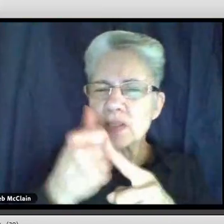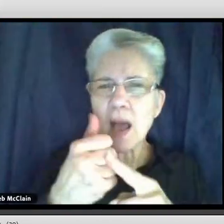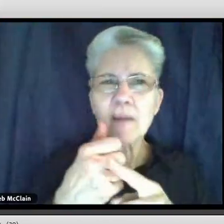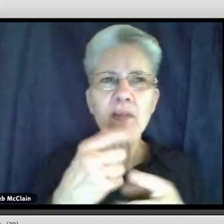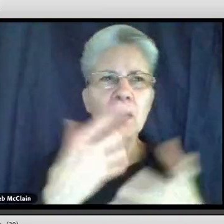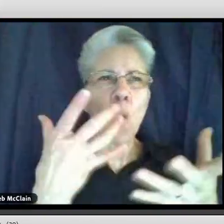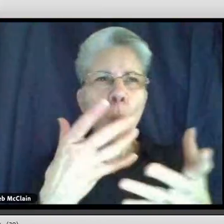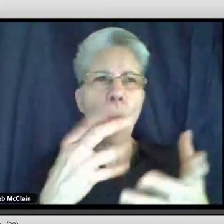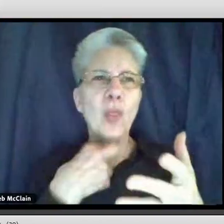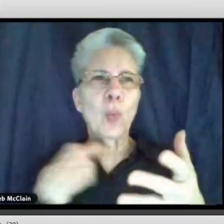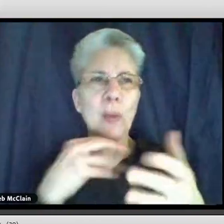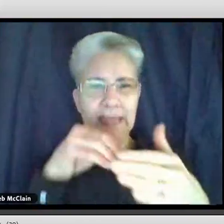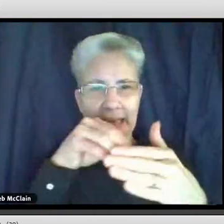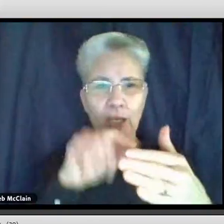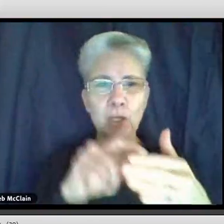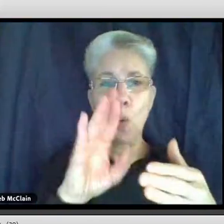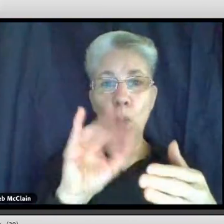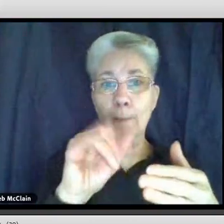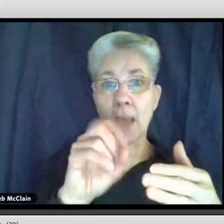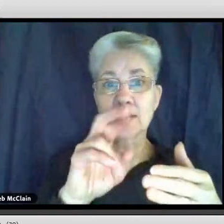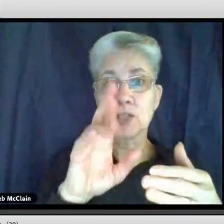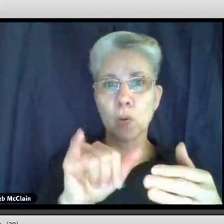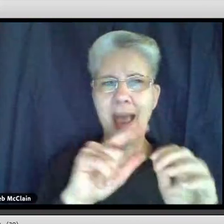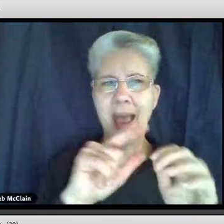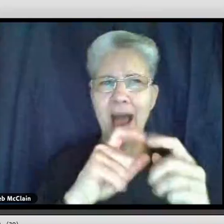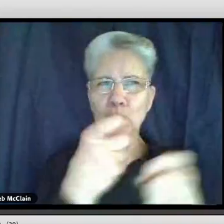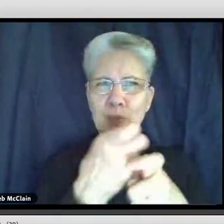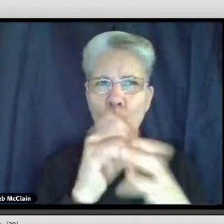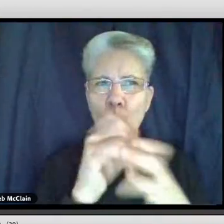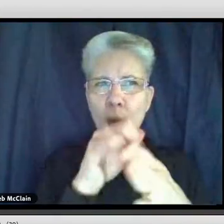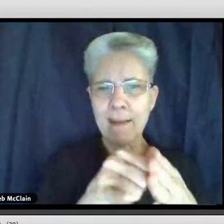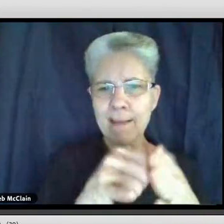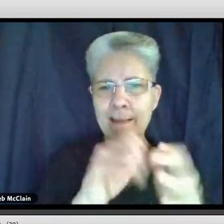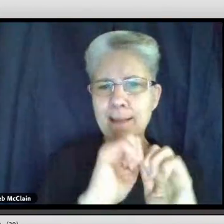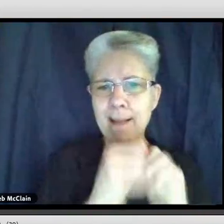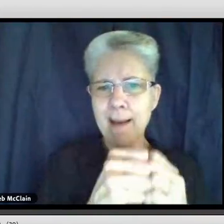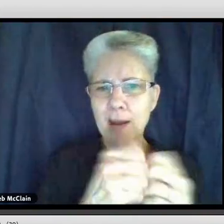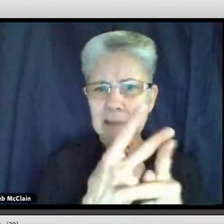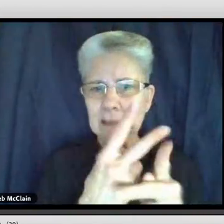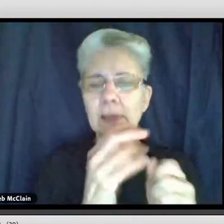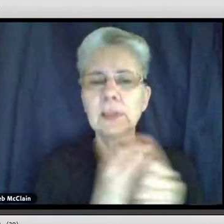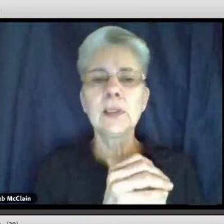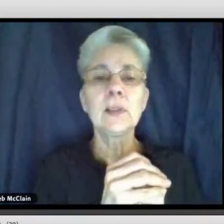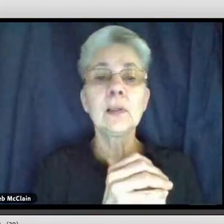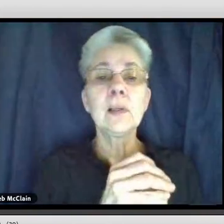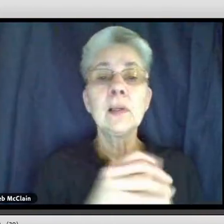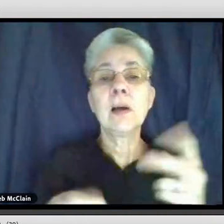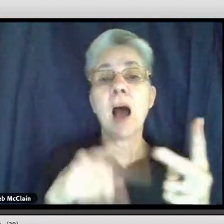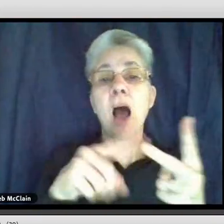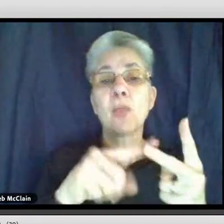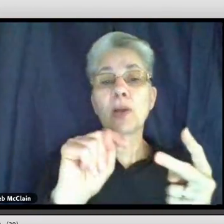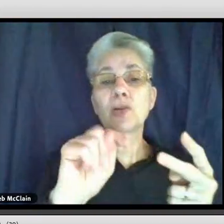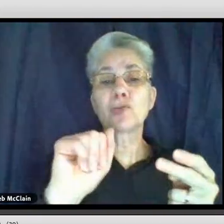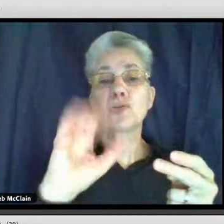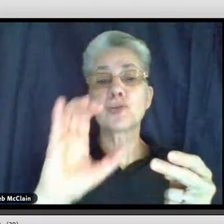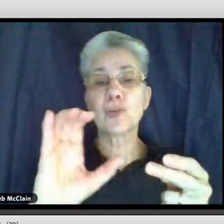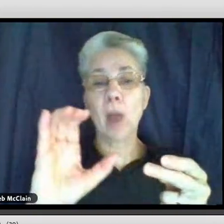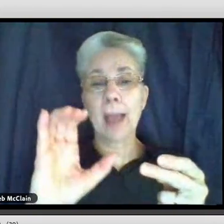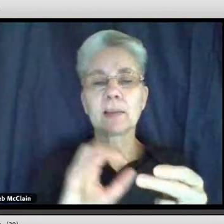risks facing your repository and how do you start to deal with them. And along those same lines is TRAC, which stands for